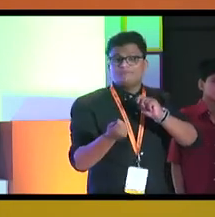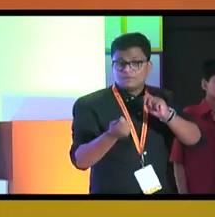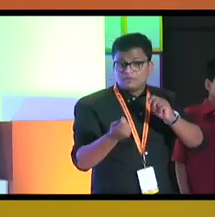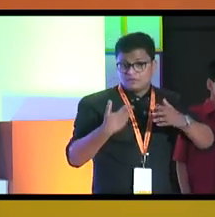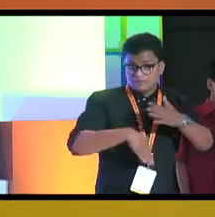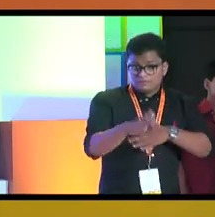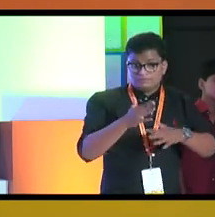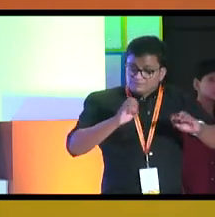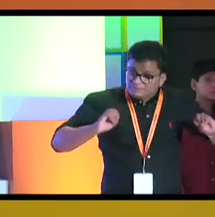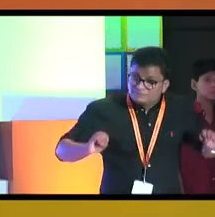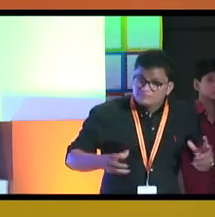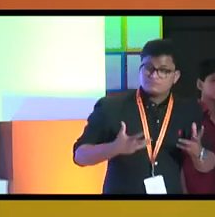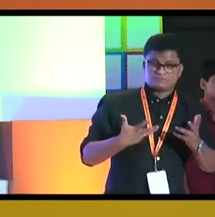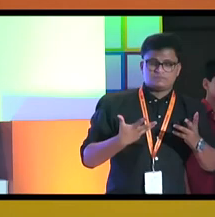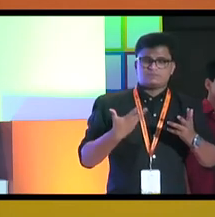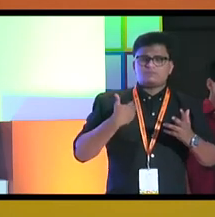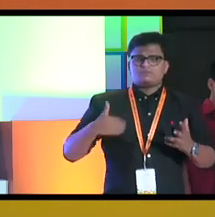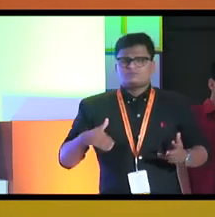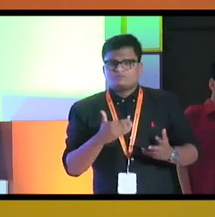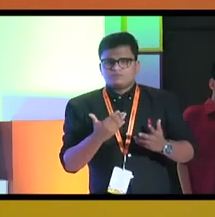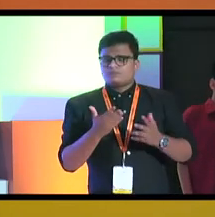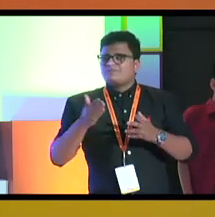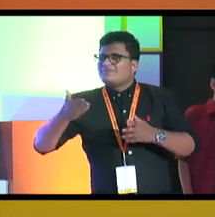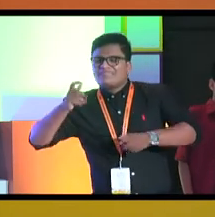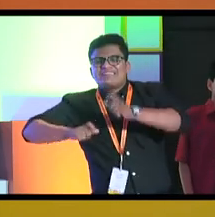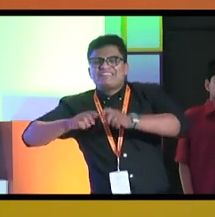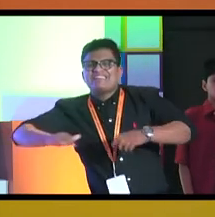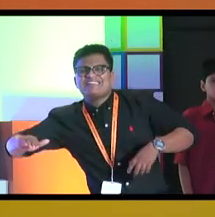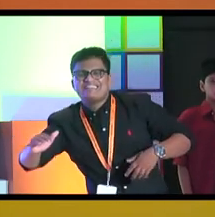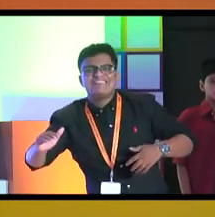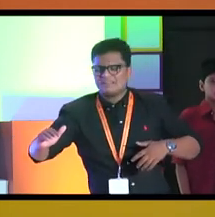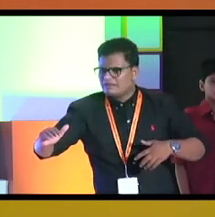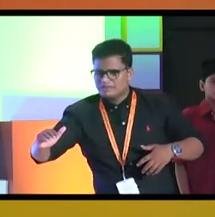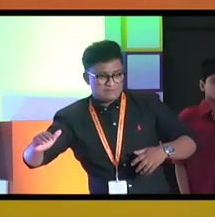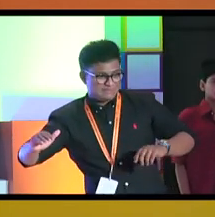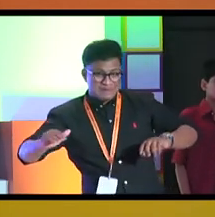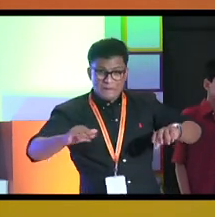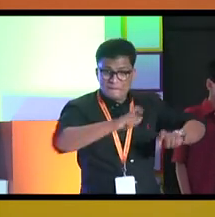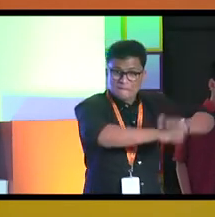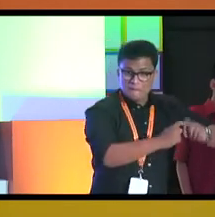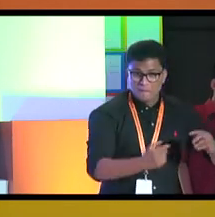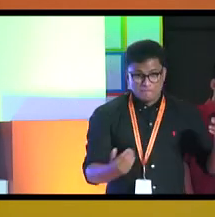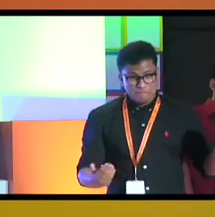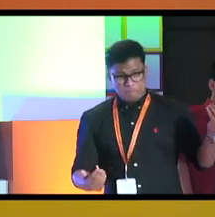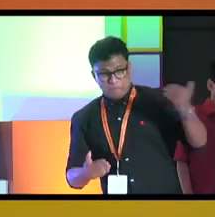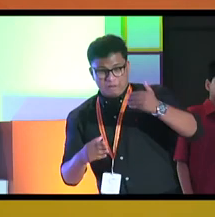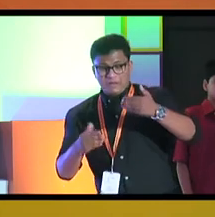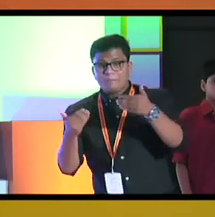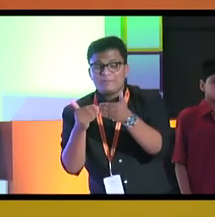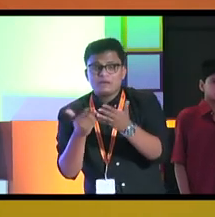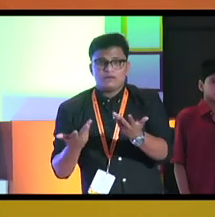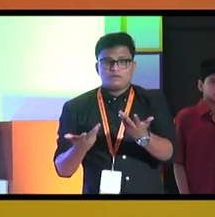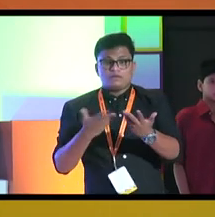And then we began to show all what these kids showed us to everyone who was visiting our organization to make them